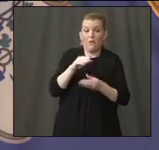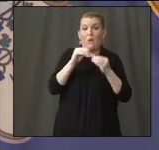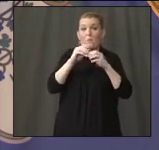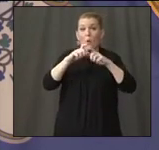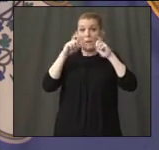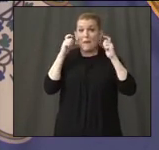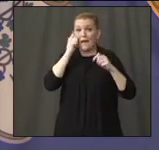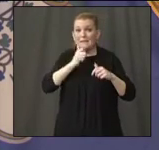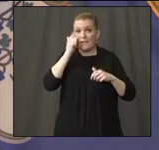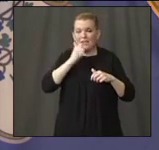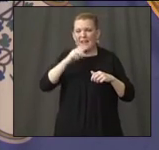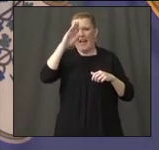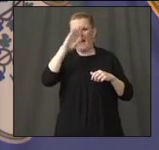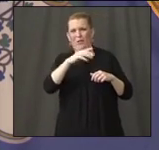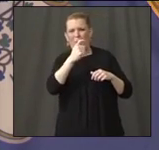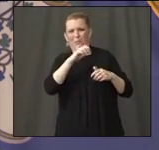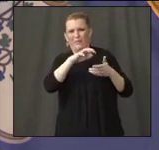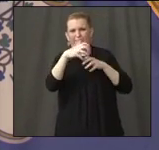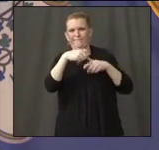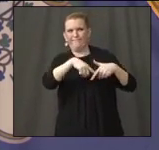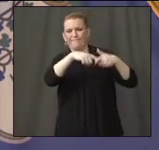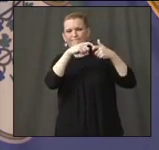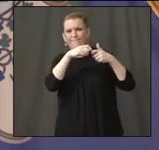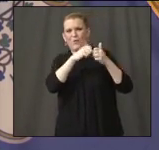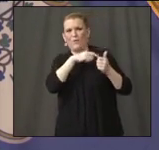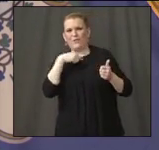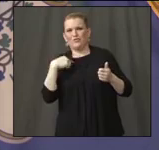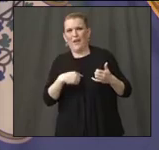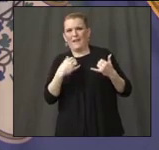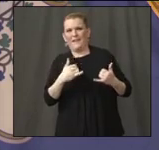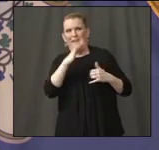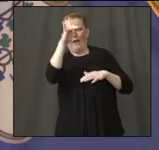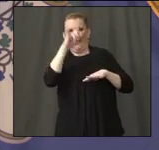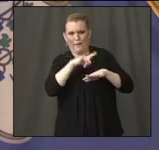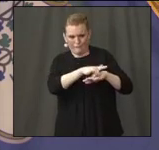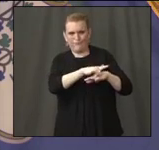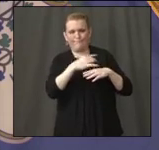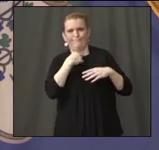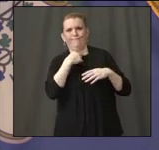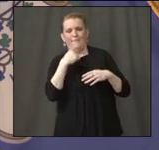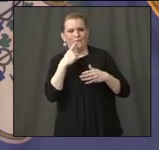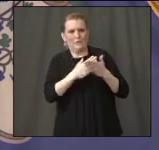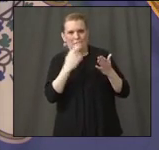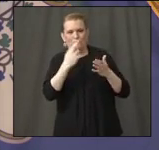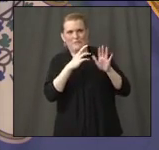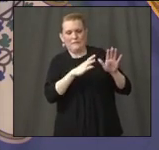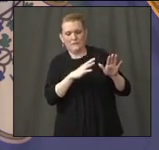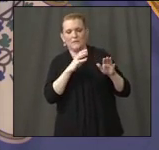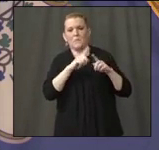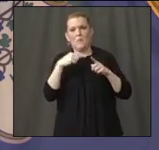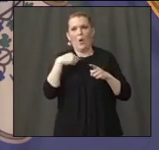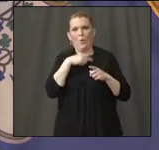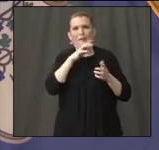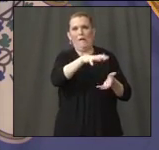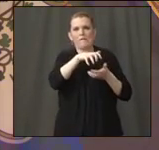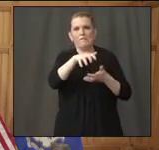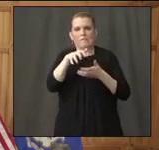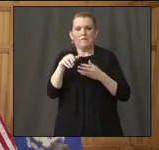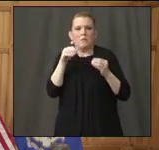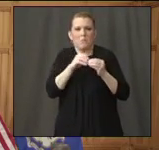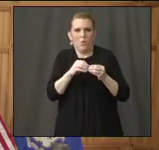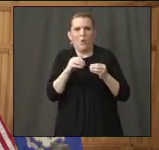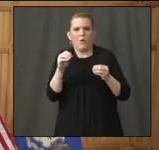we got a good load over the last few days right now, and the grocery workers are going to be near the front of the line. And on the child care front, as it deals